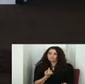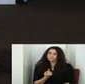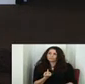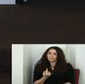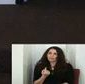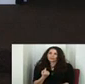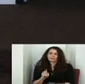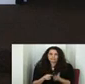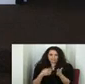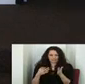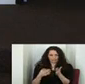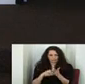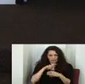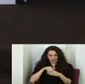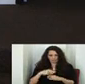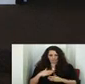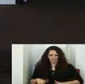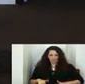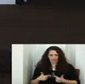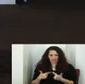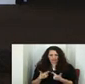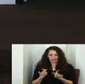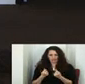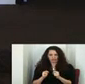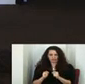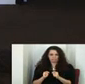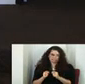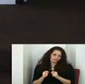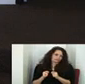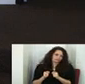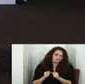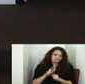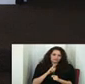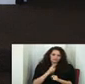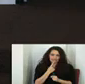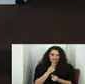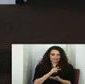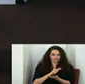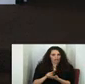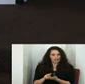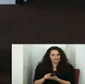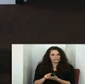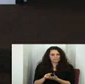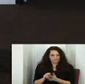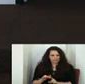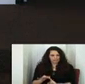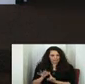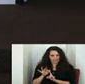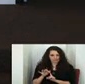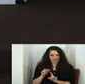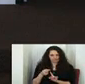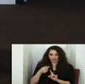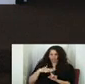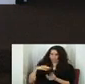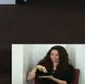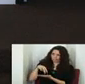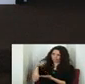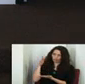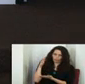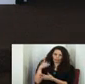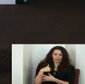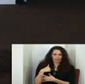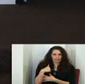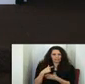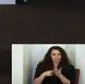there are times in my life, you know, I almost try to be as honest and authentic from the pulpit as I can be. There are moments in my life when I